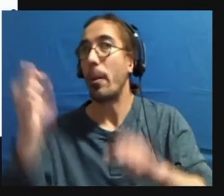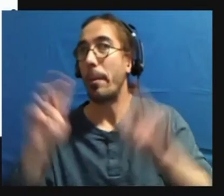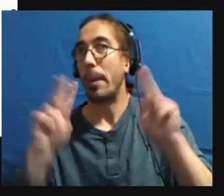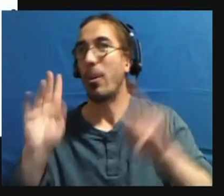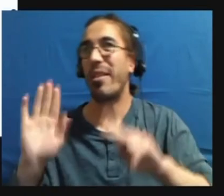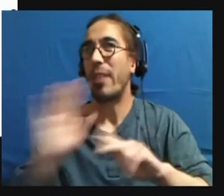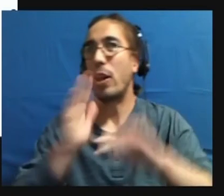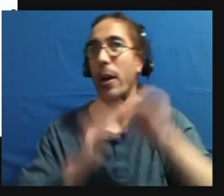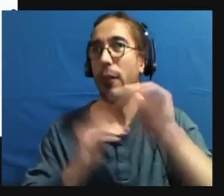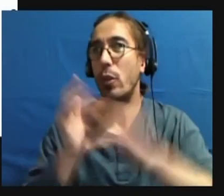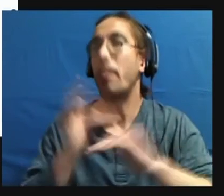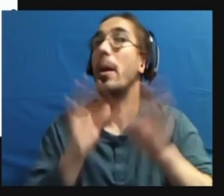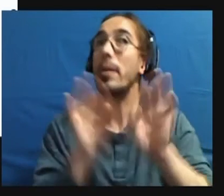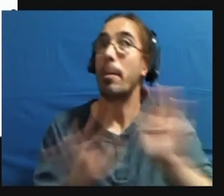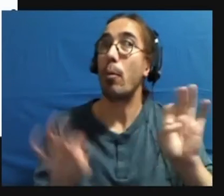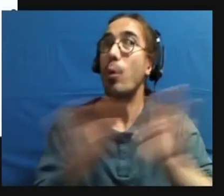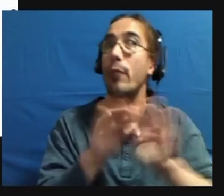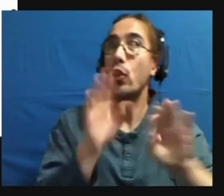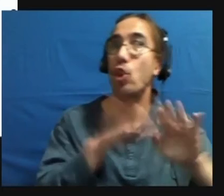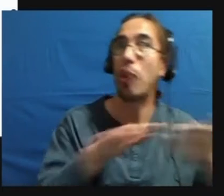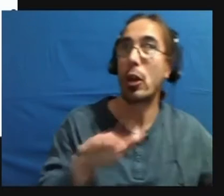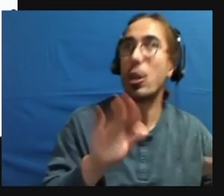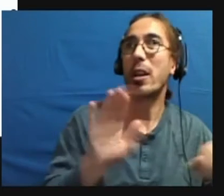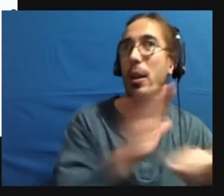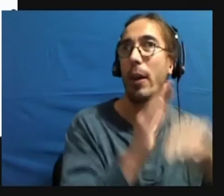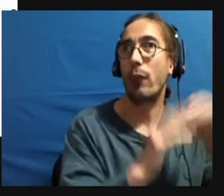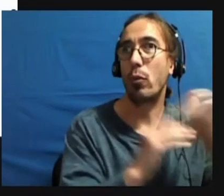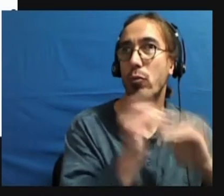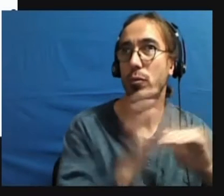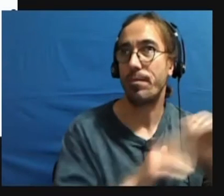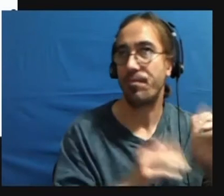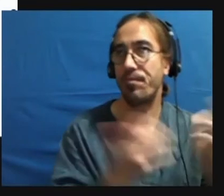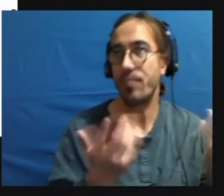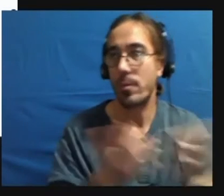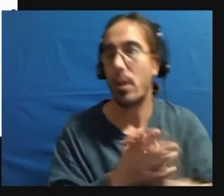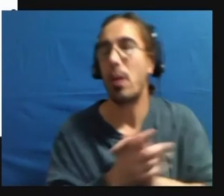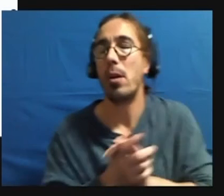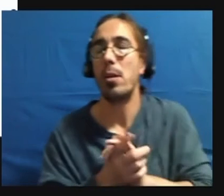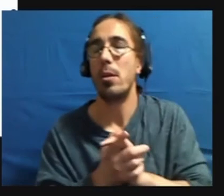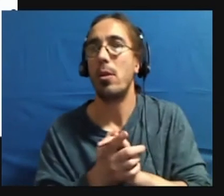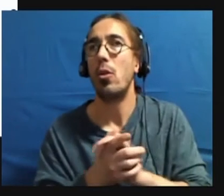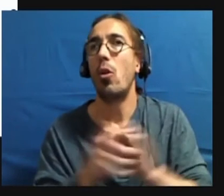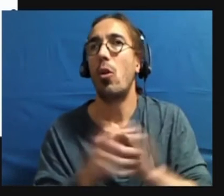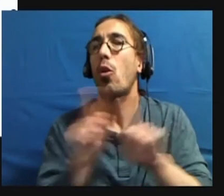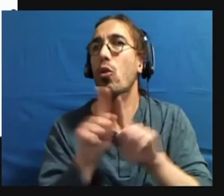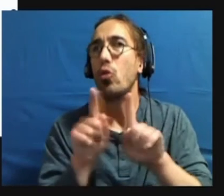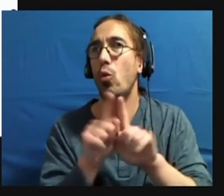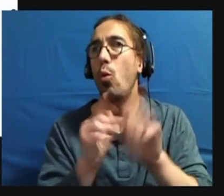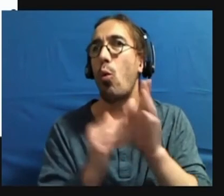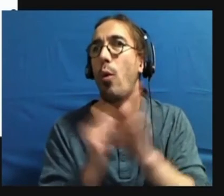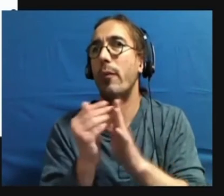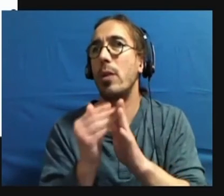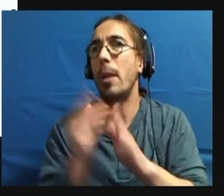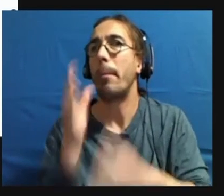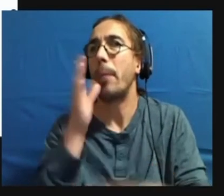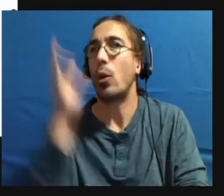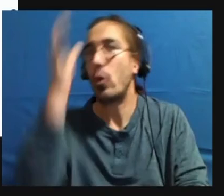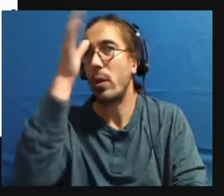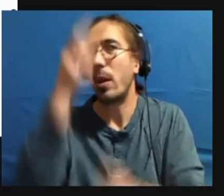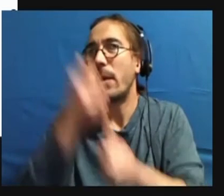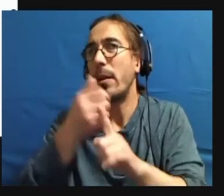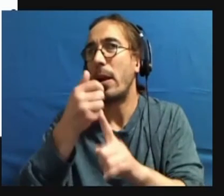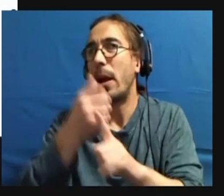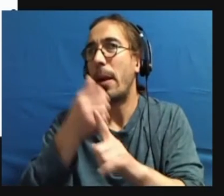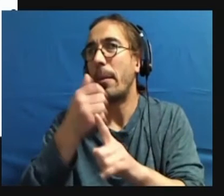child's comfort. I am also aware that oftentimes parents might receive